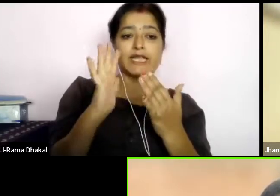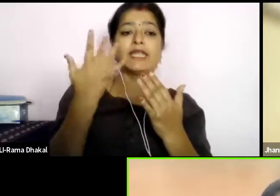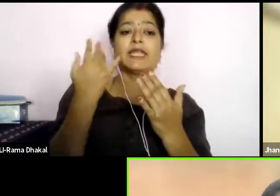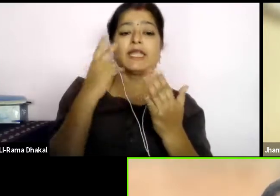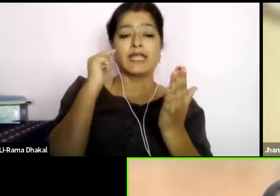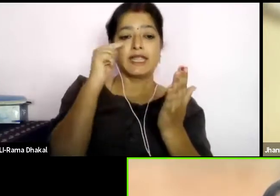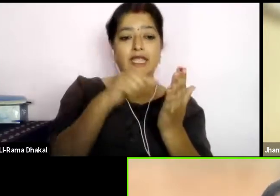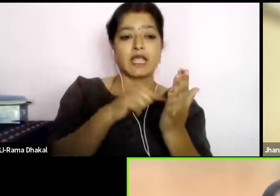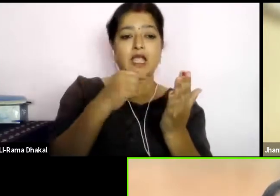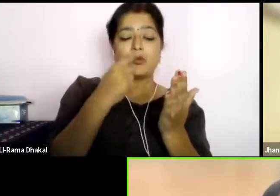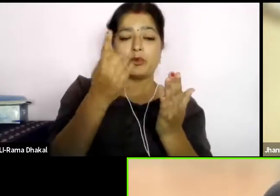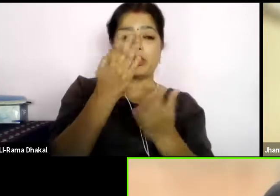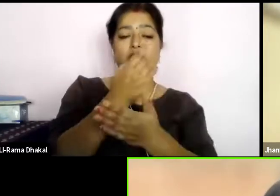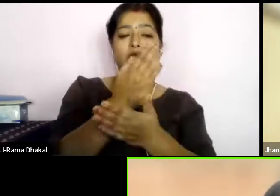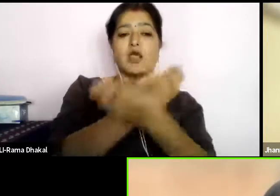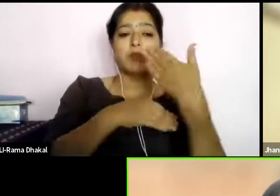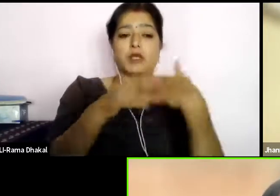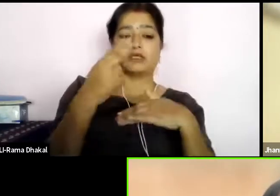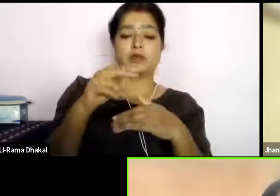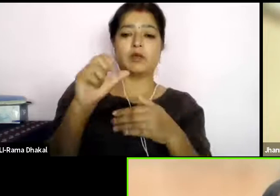possess land, and only